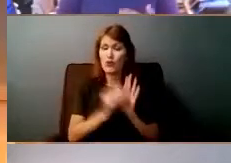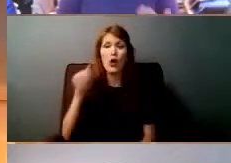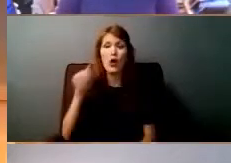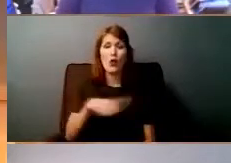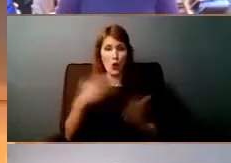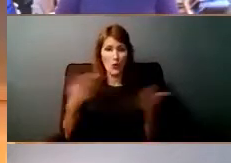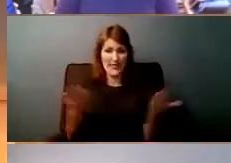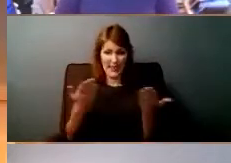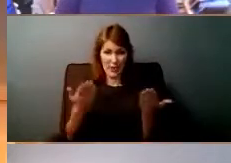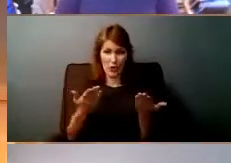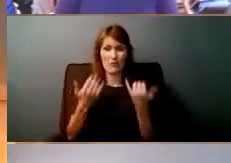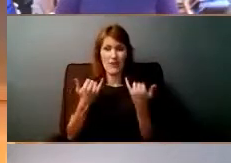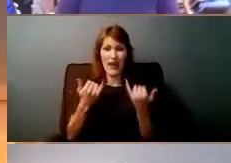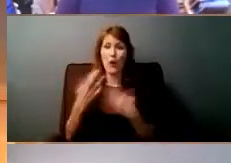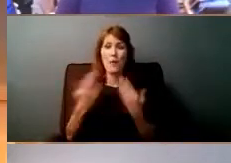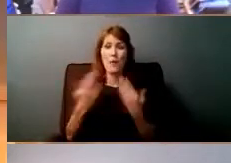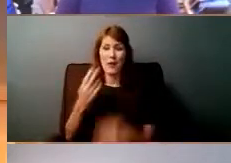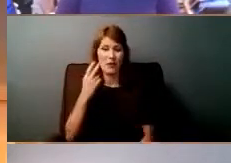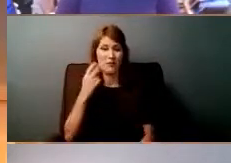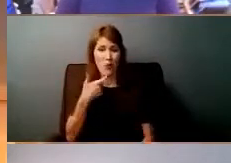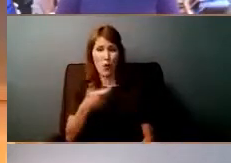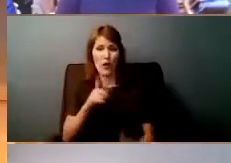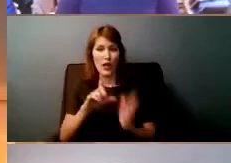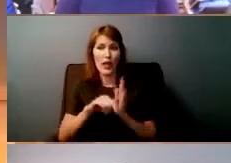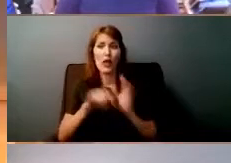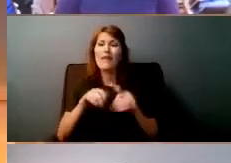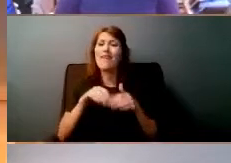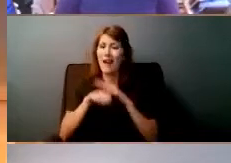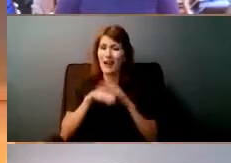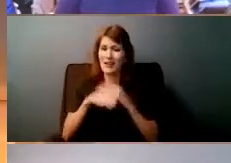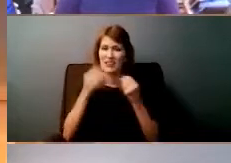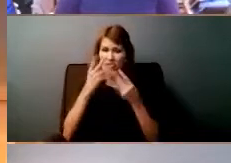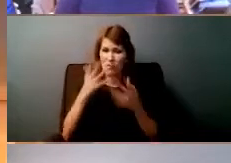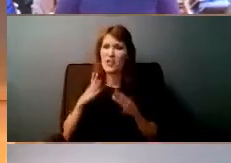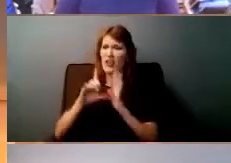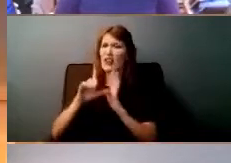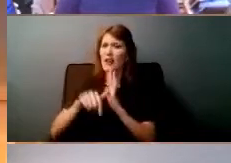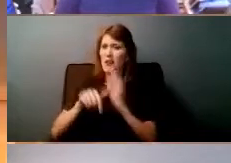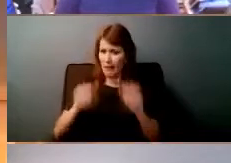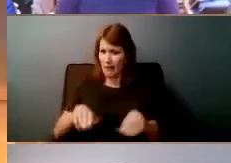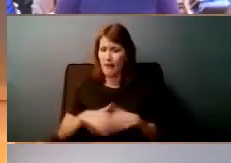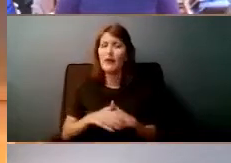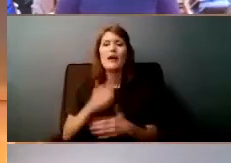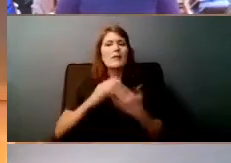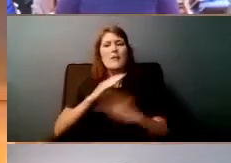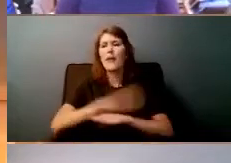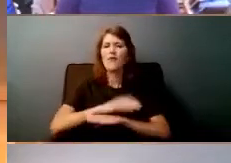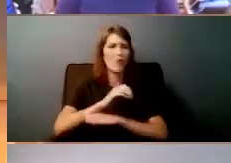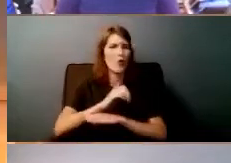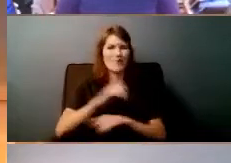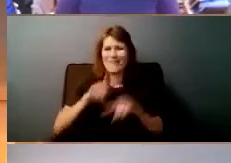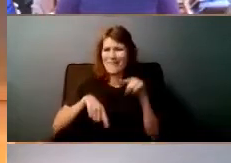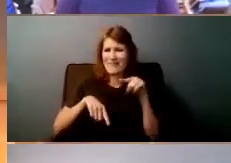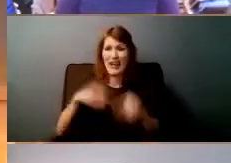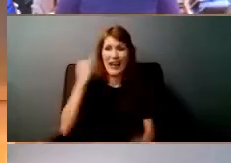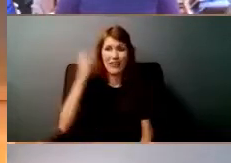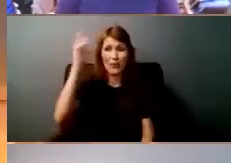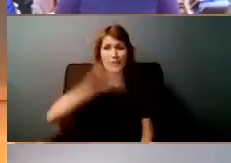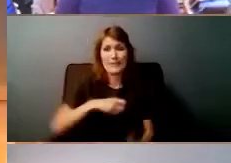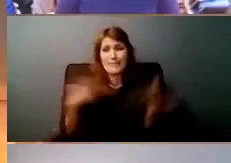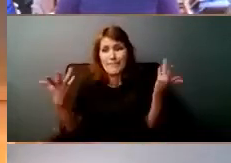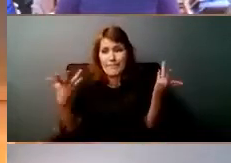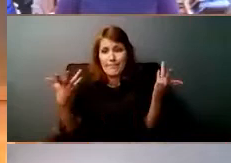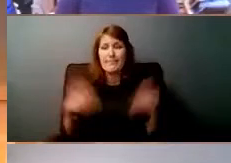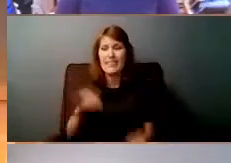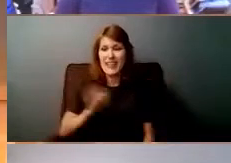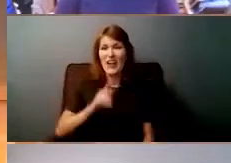may jump on later, they can access this content after the fact. Some event platforms do not have that option. If you miss it, you miss it. It's like a real